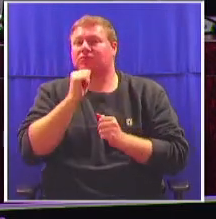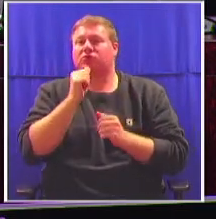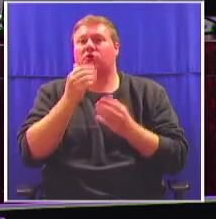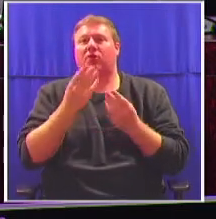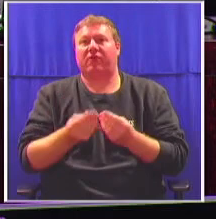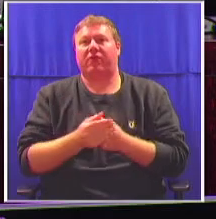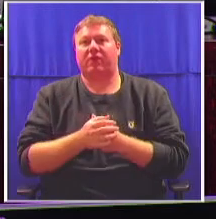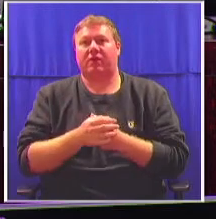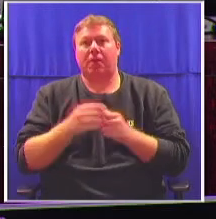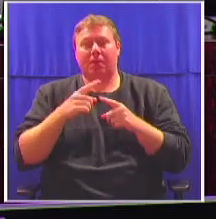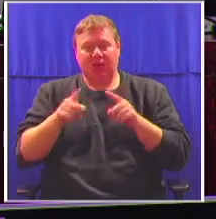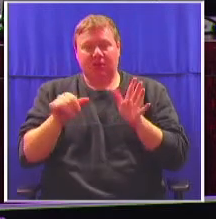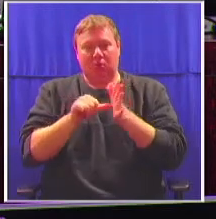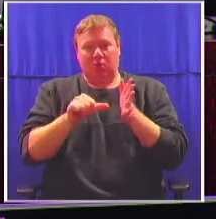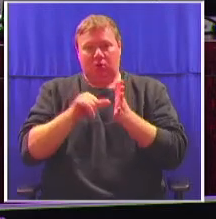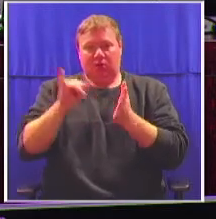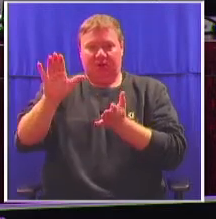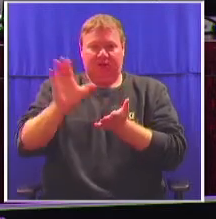importantly, investments.